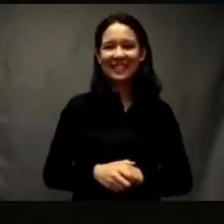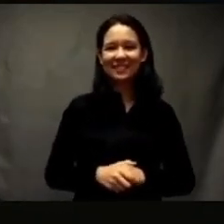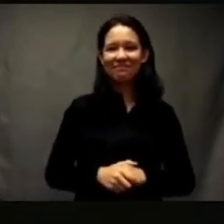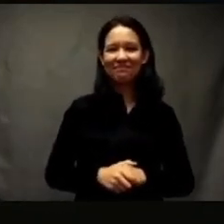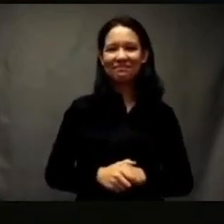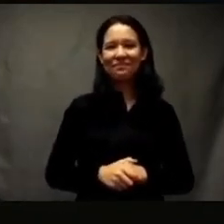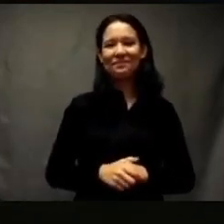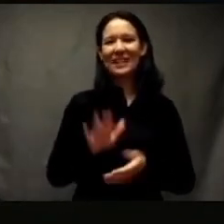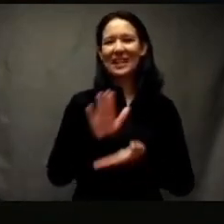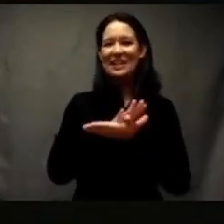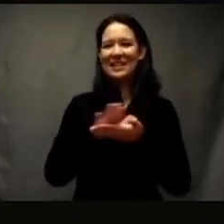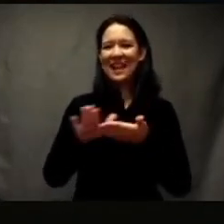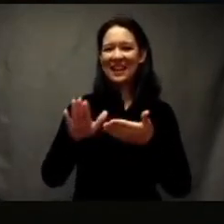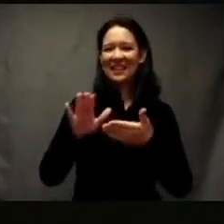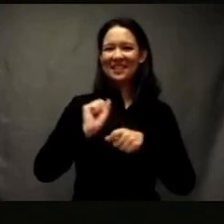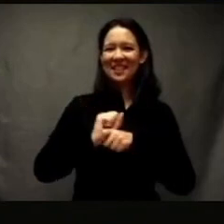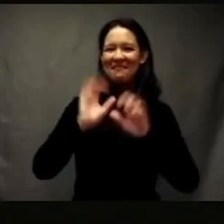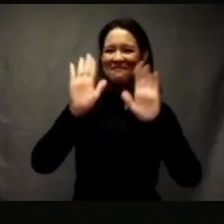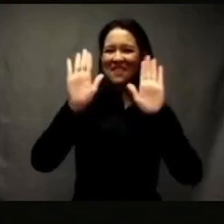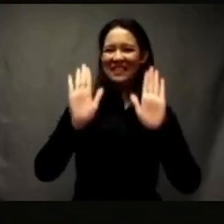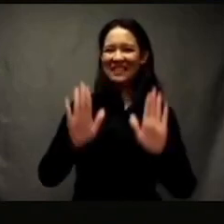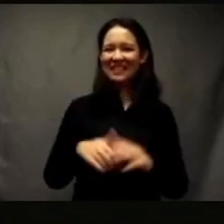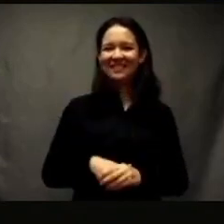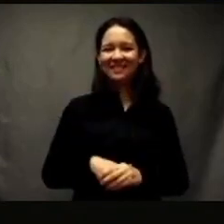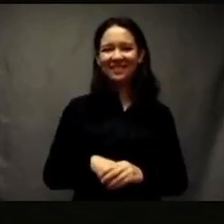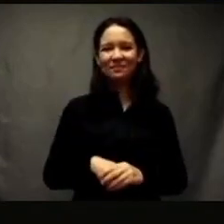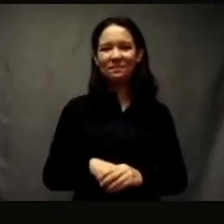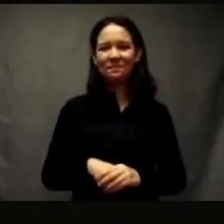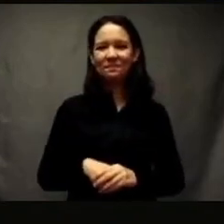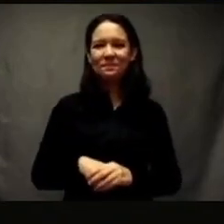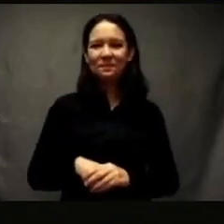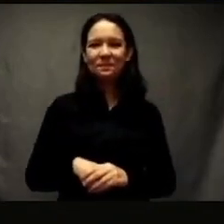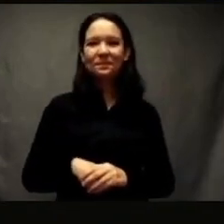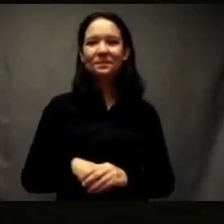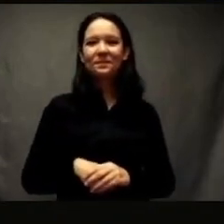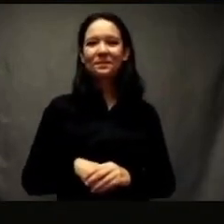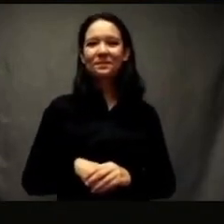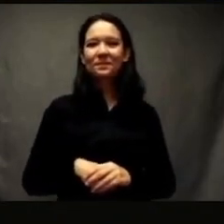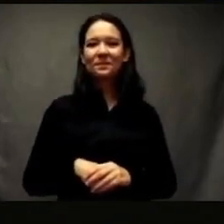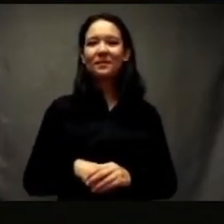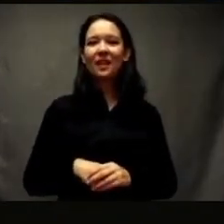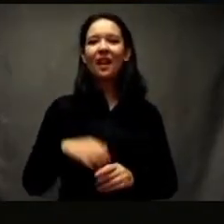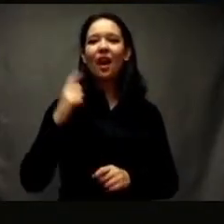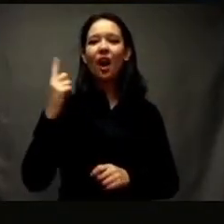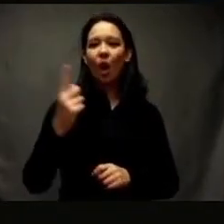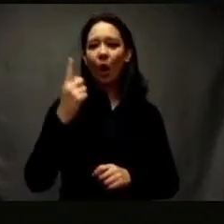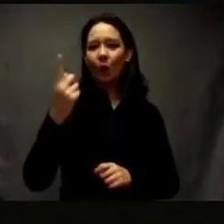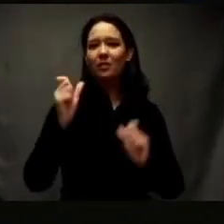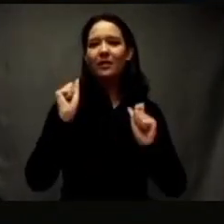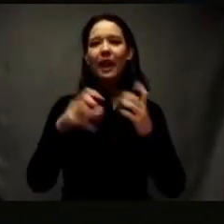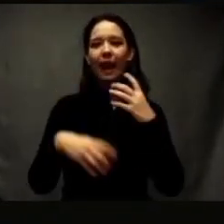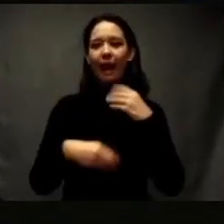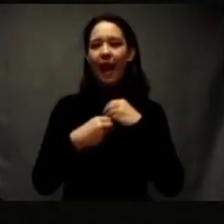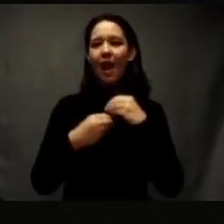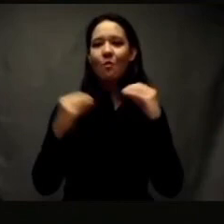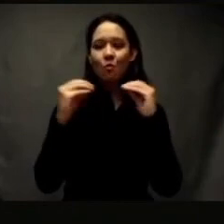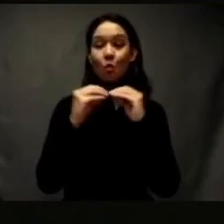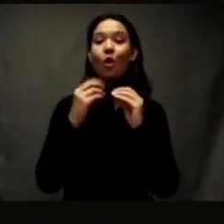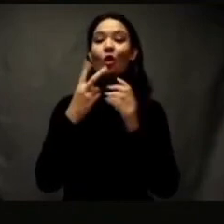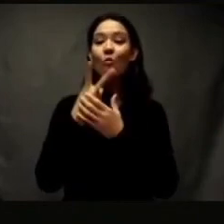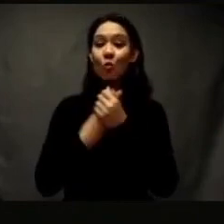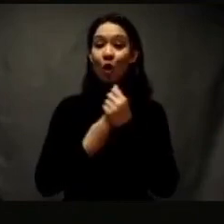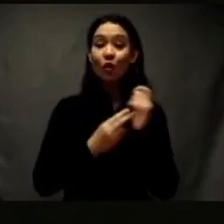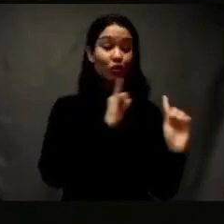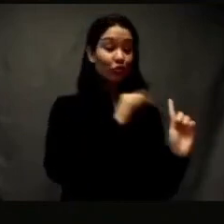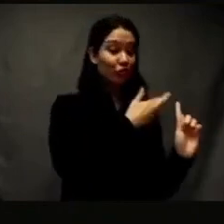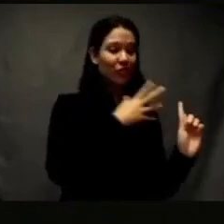Nice job. Fantastic. And there's always more that you can add both in ScratchJr and in Scratch. But